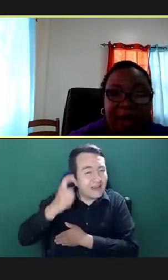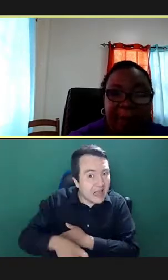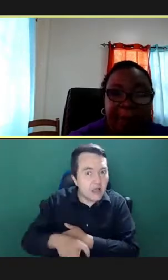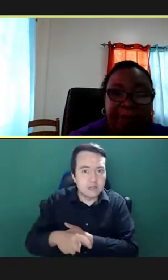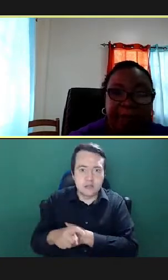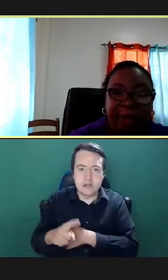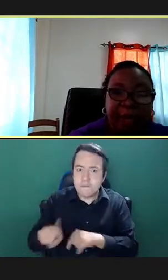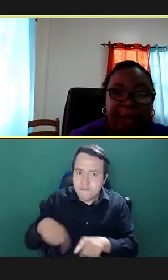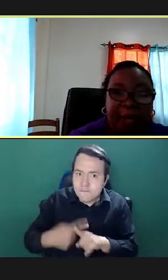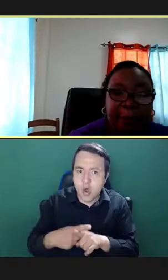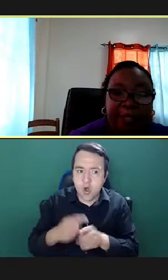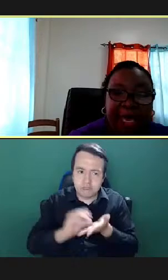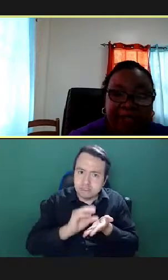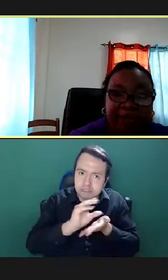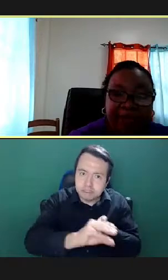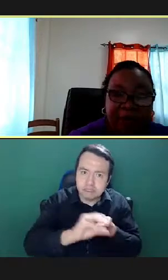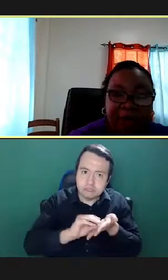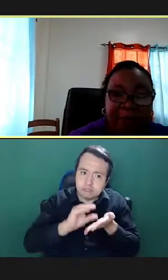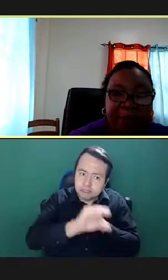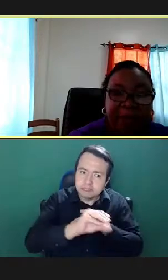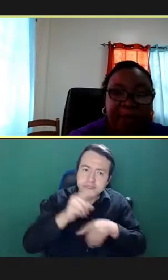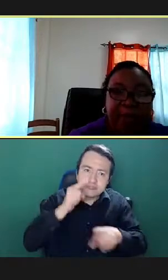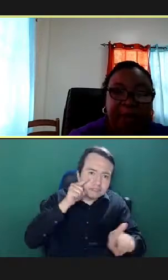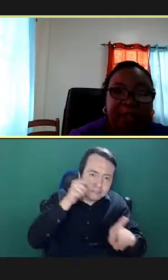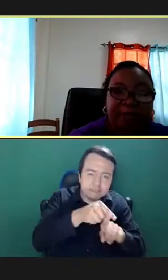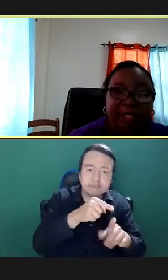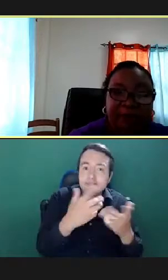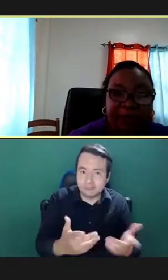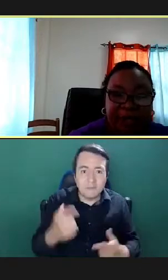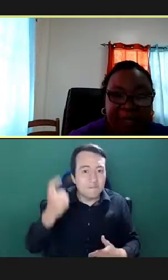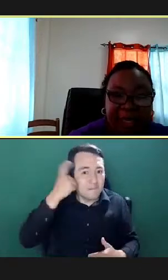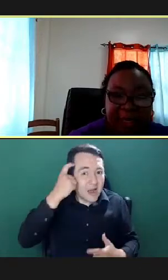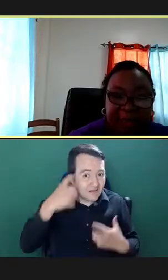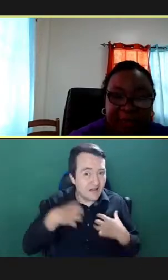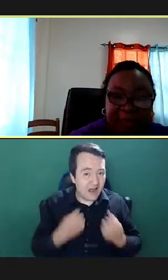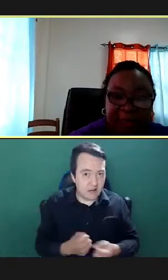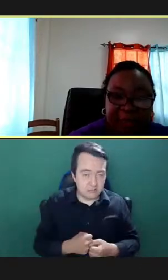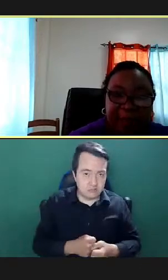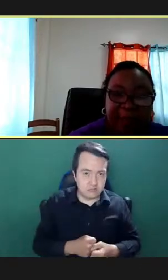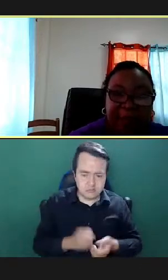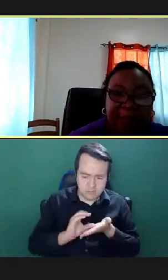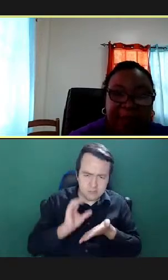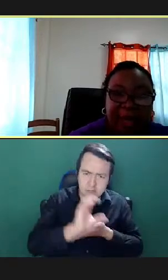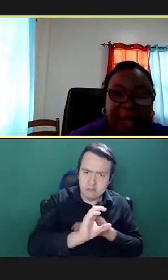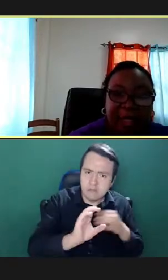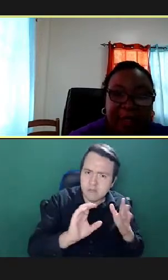come from tax reform, specifically